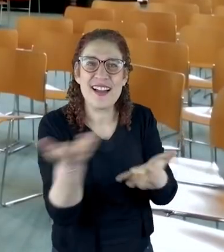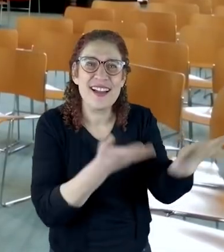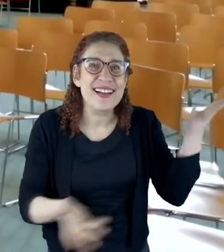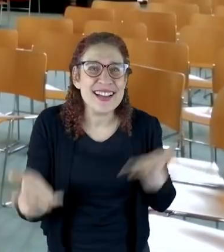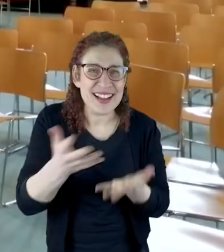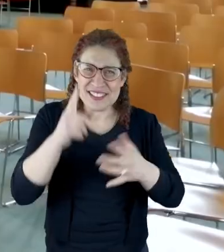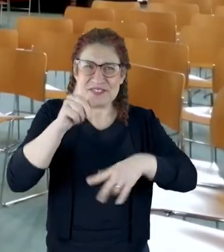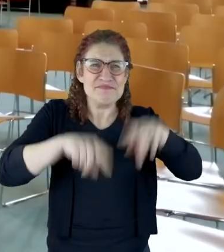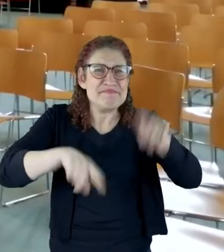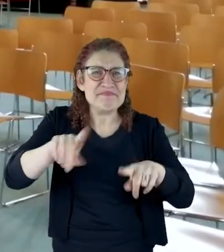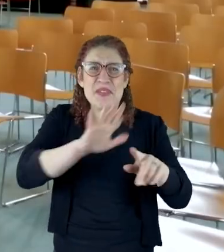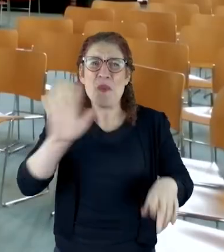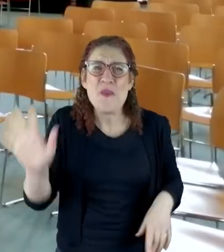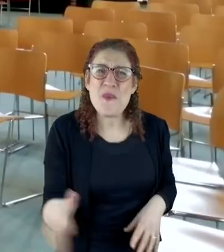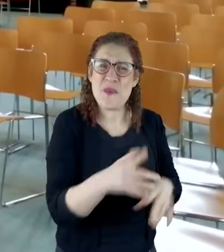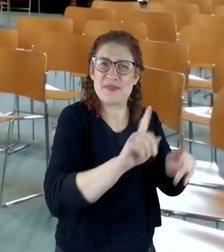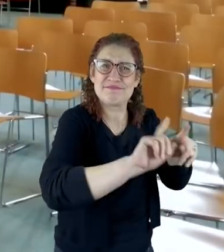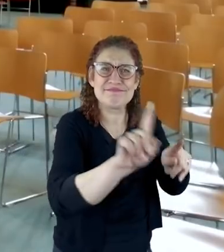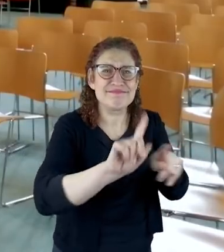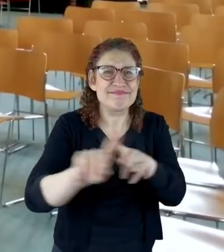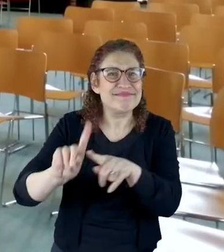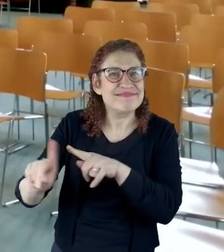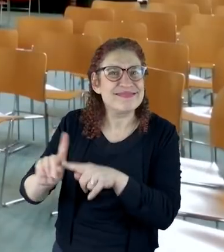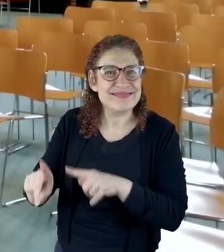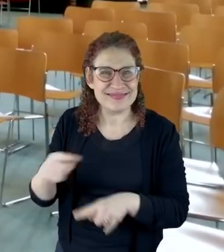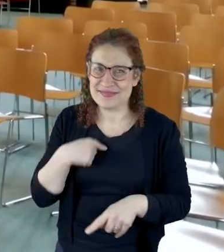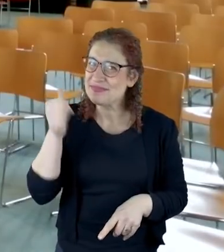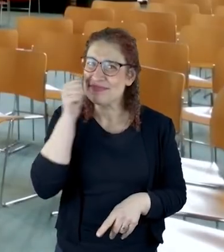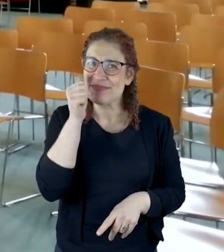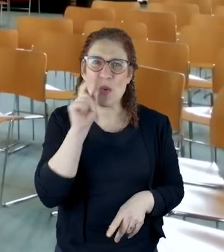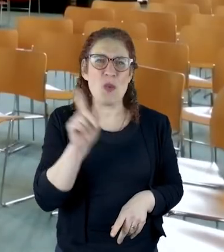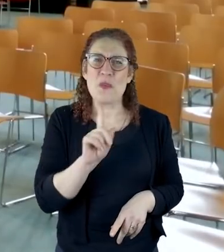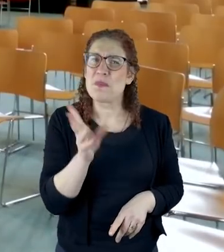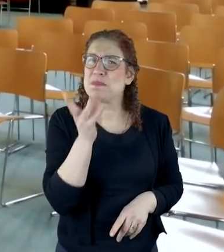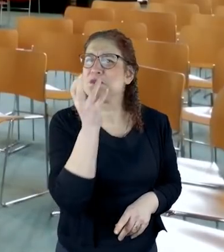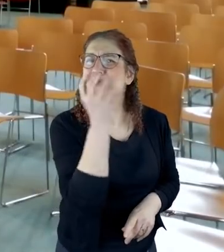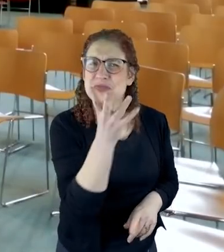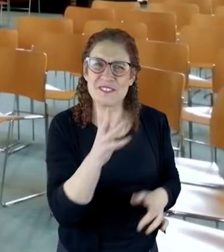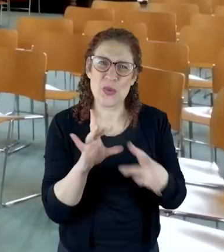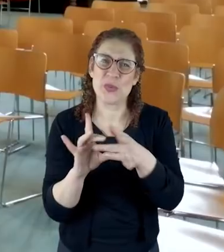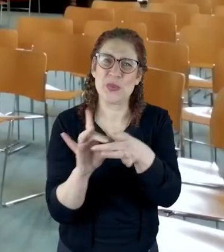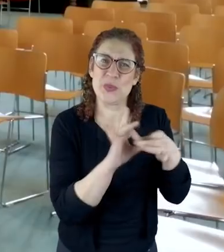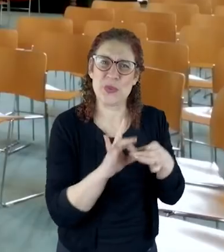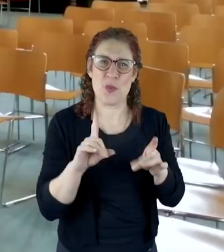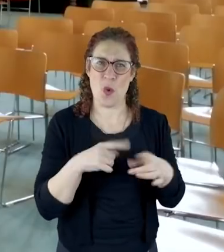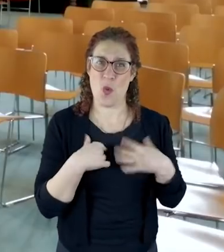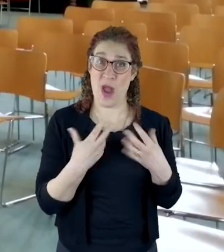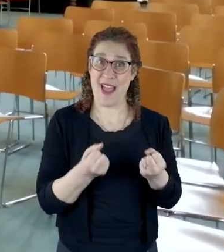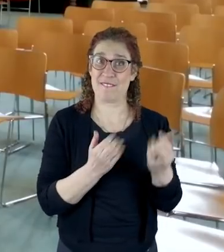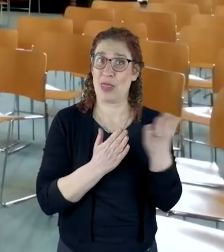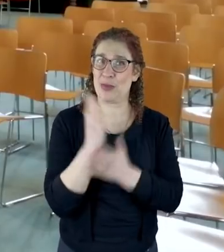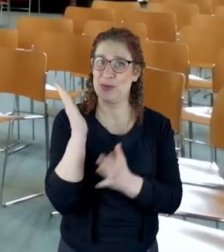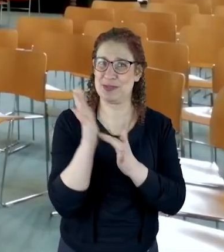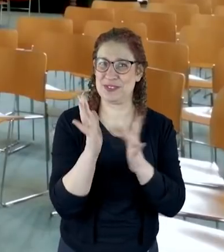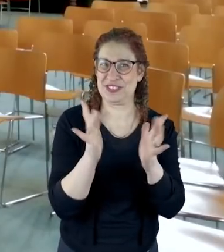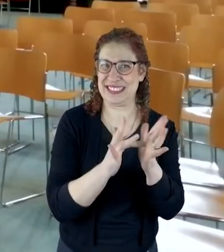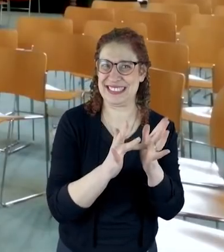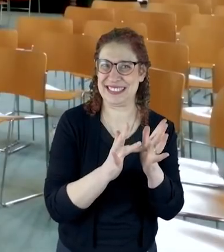celebrating our diversity and recognizing the beautiful unity that we have in